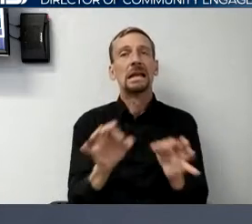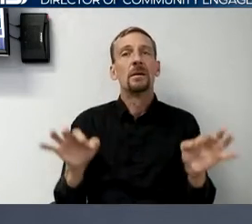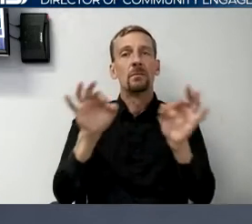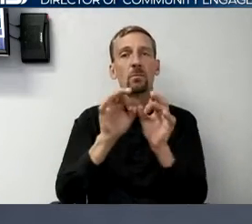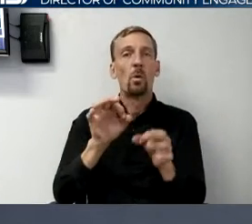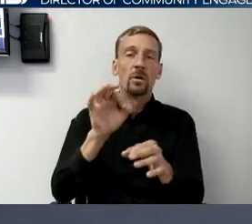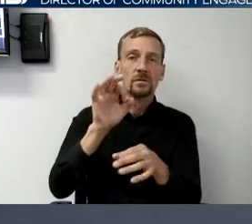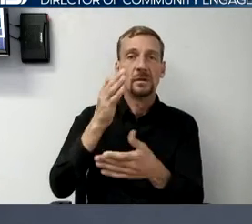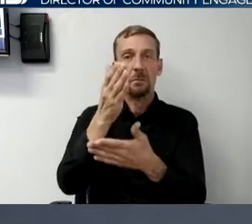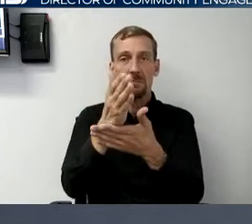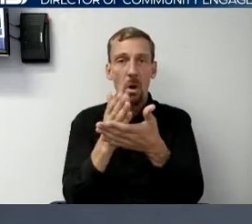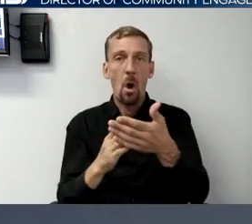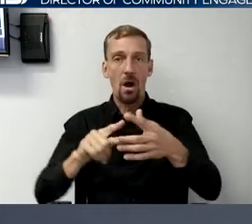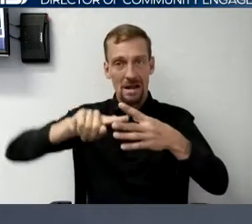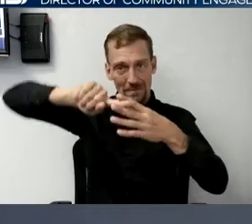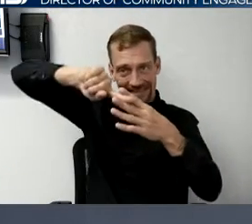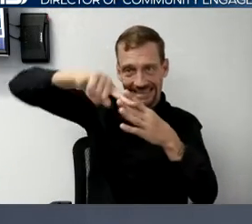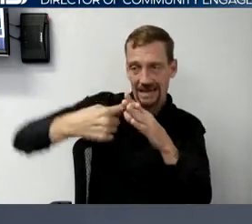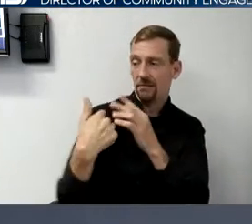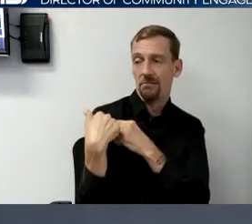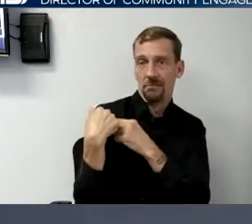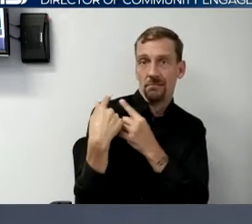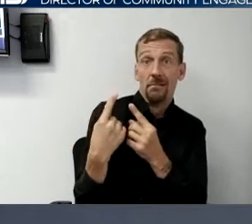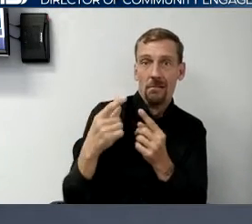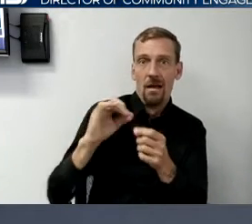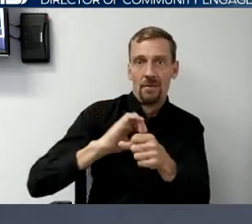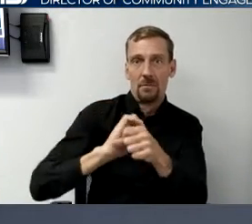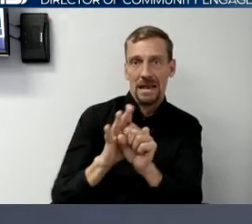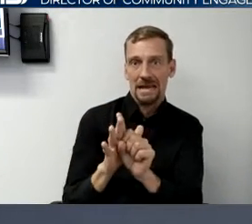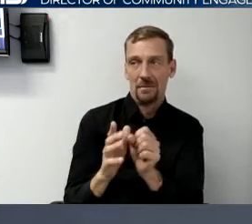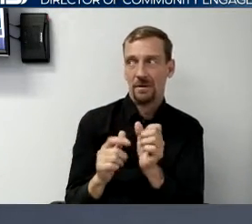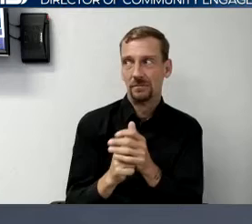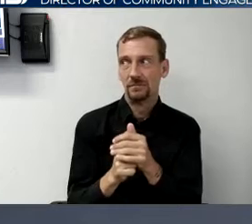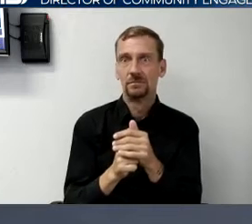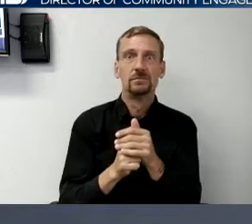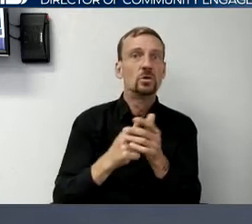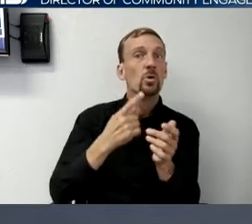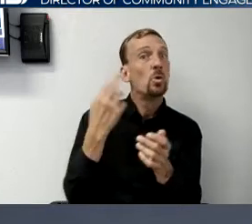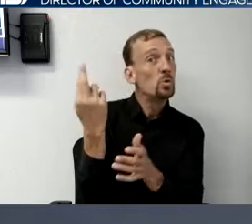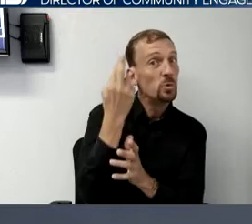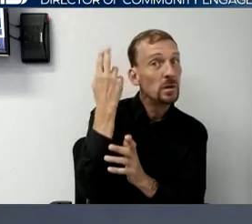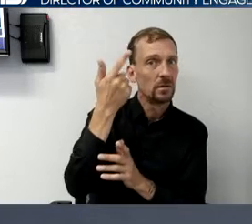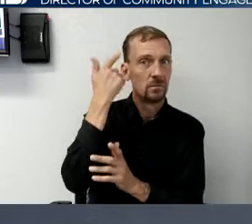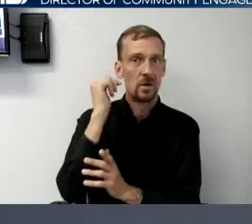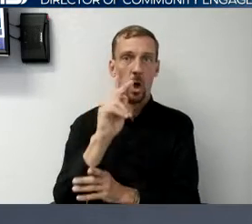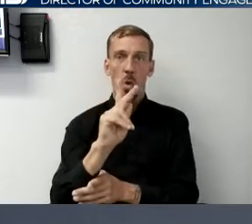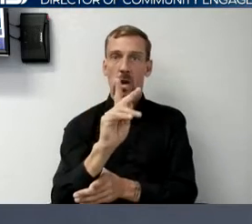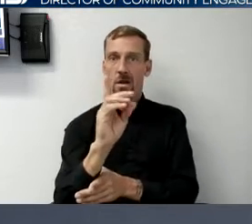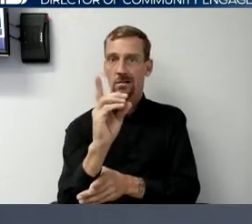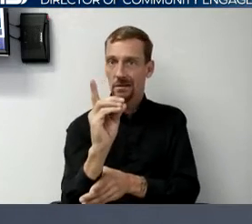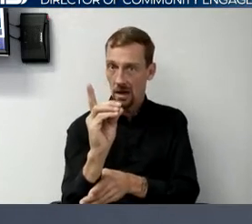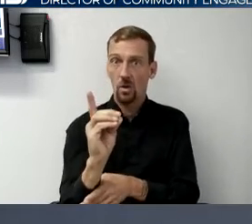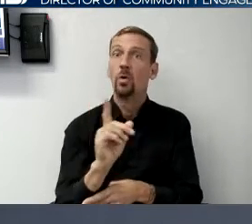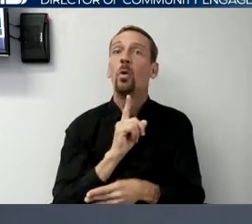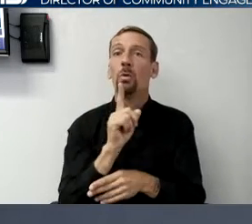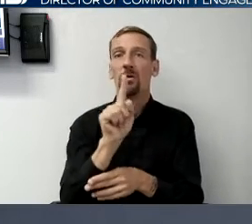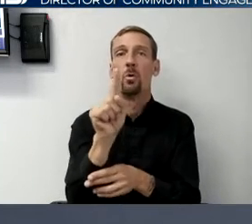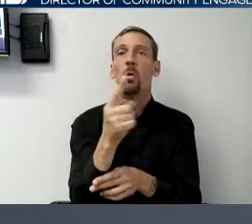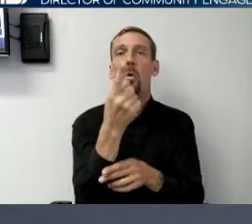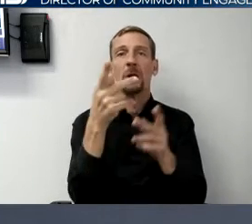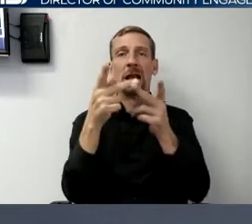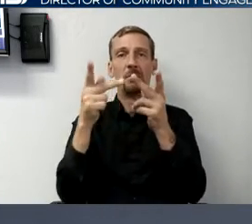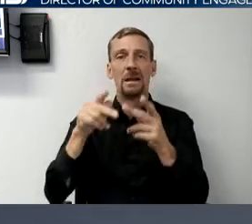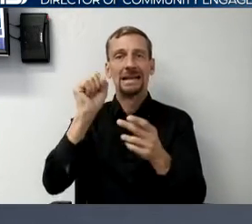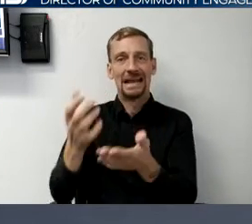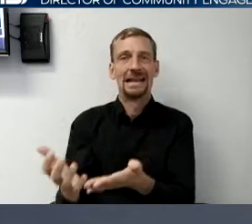of the pandemic, largely because Kaweah Delta was pretty much the only specimen collection site